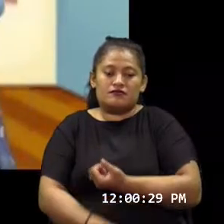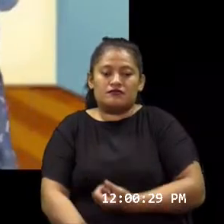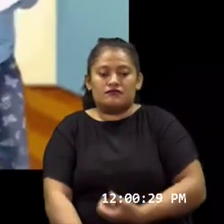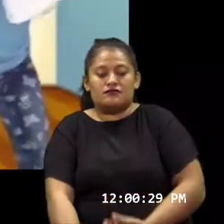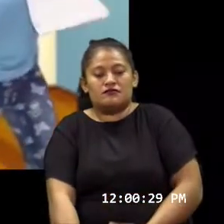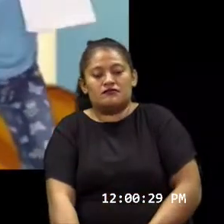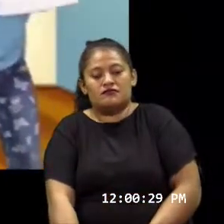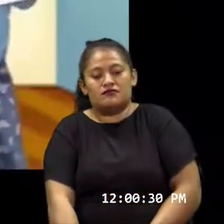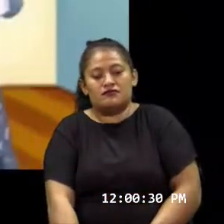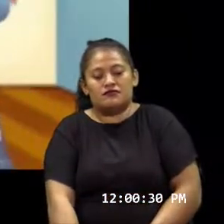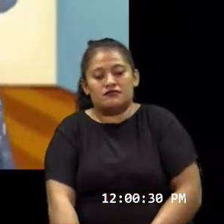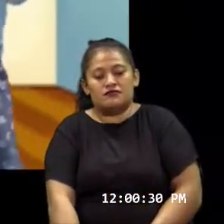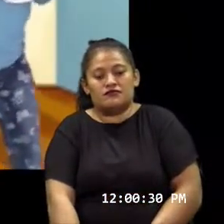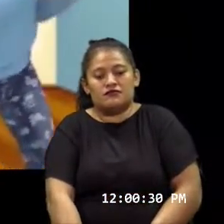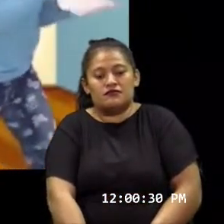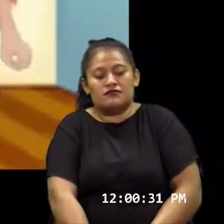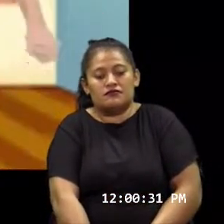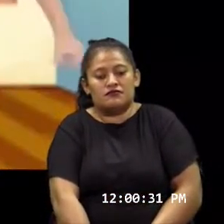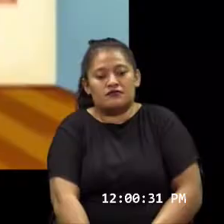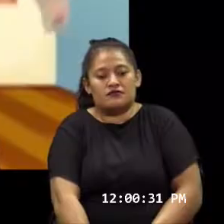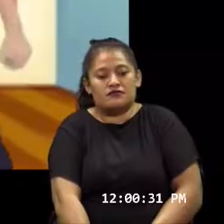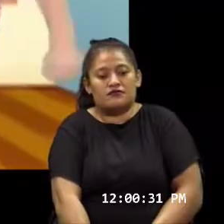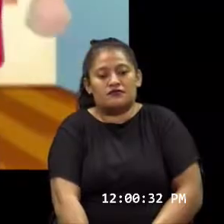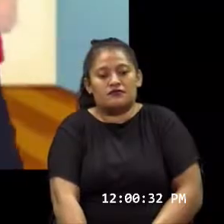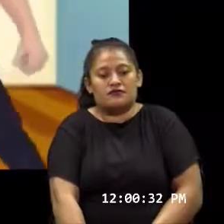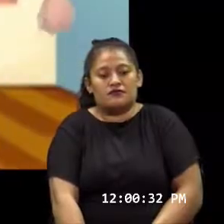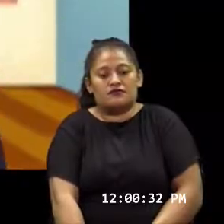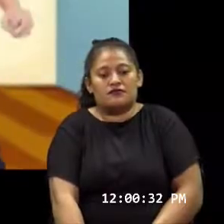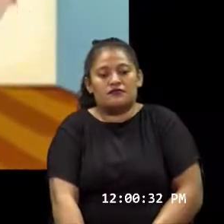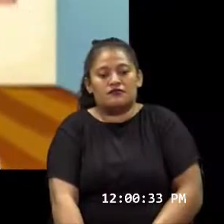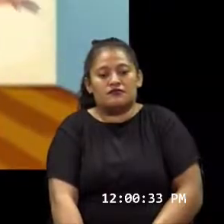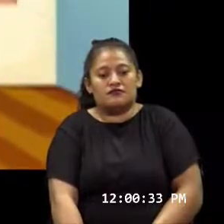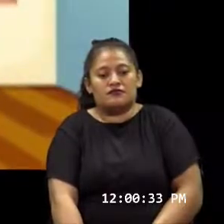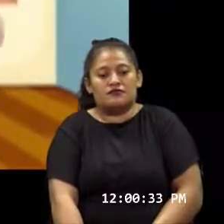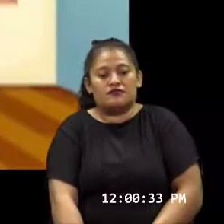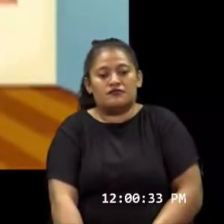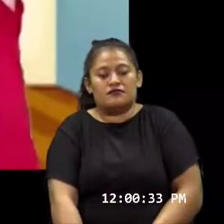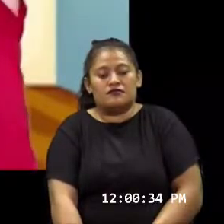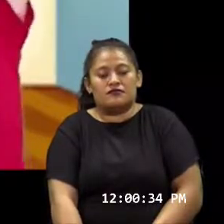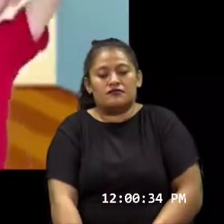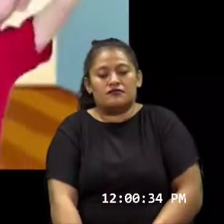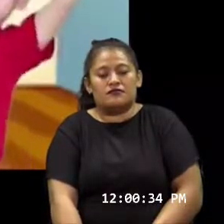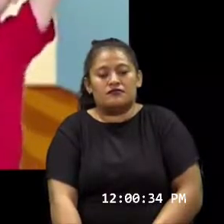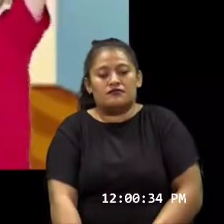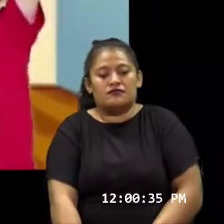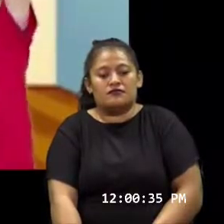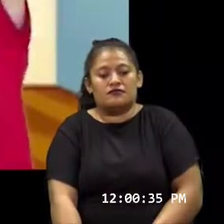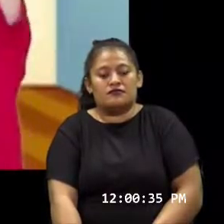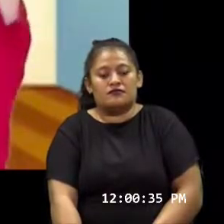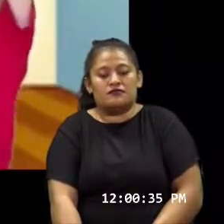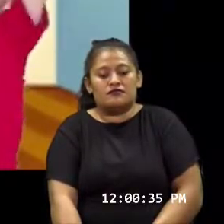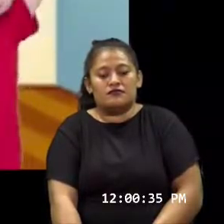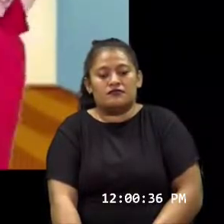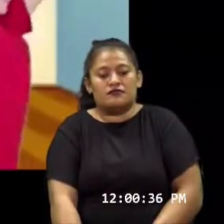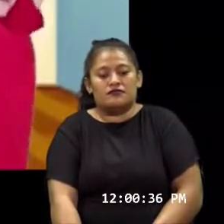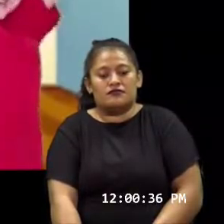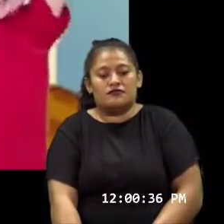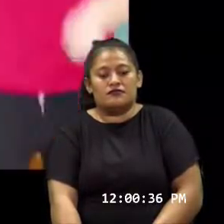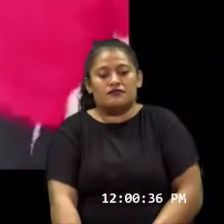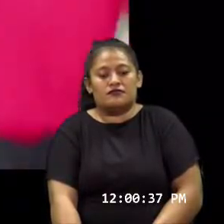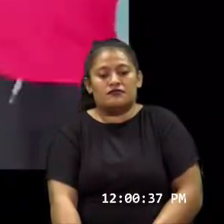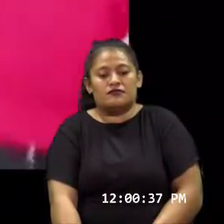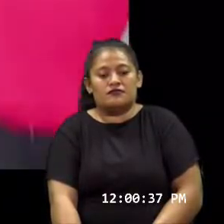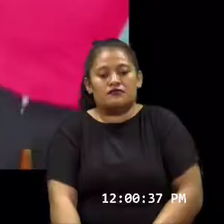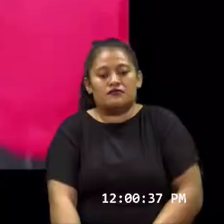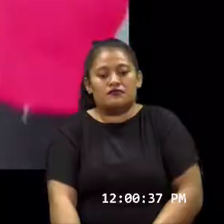The paragraph song is the paragraph song. Hey, hey, hey, hey. The paragraph song is the paragraph song.